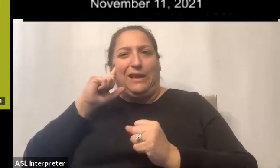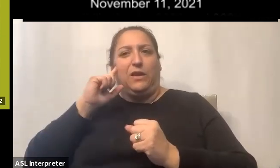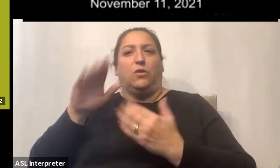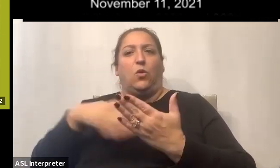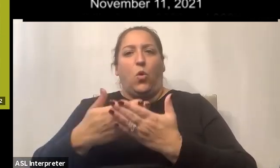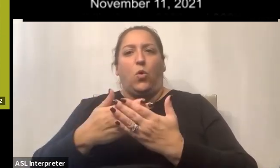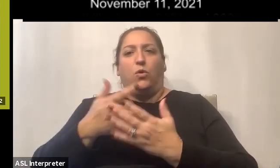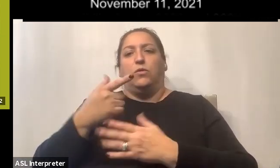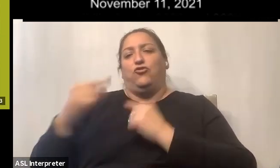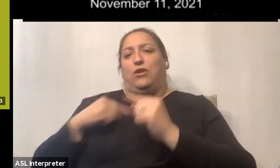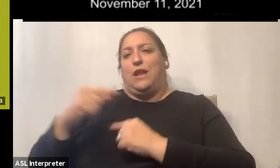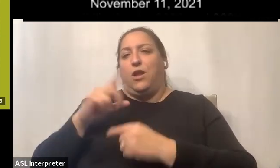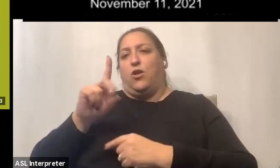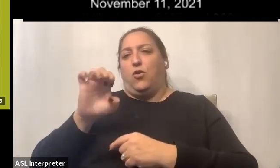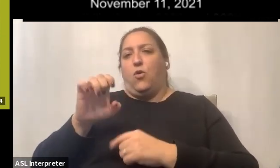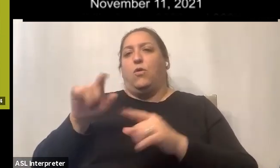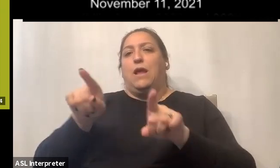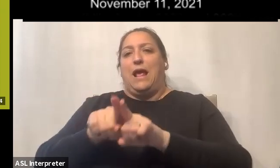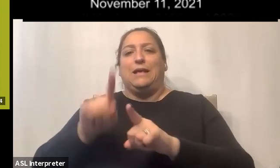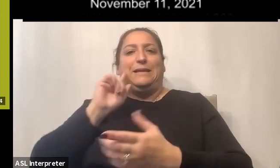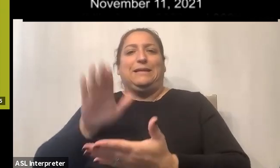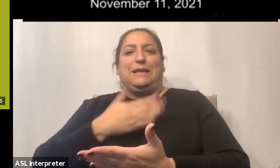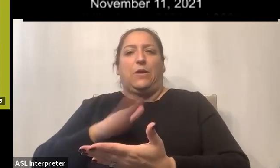code as a sound script.